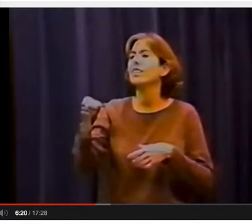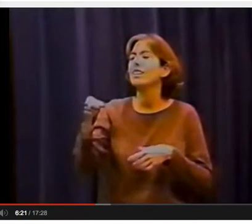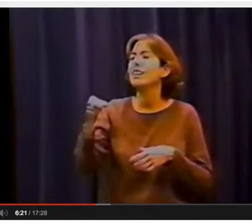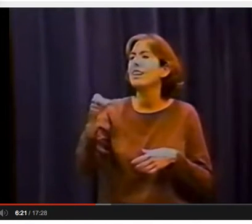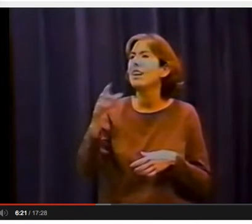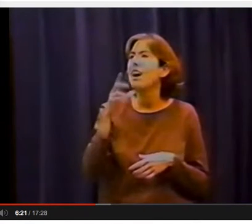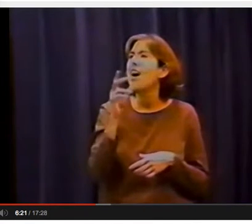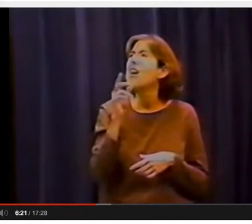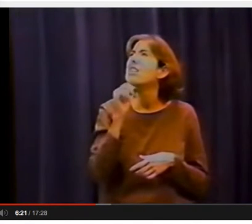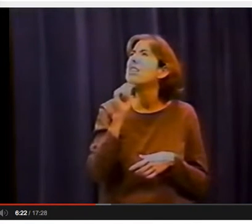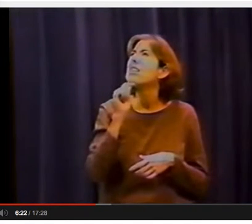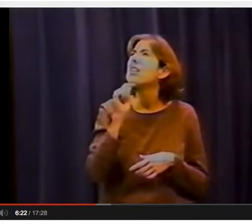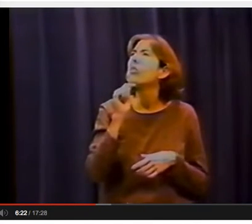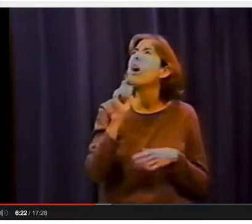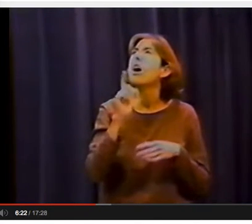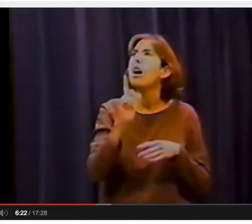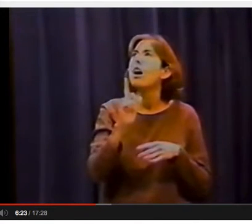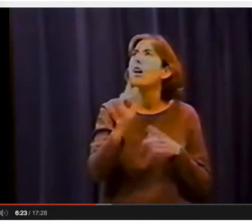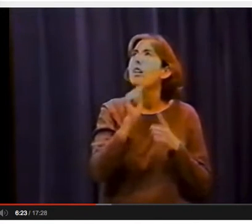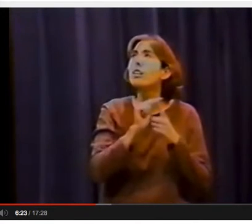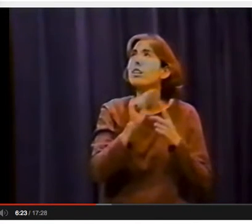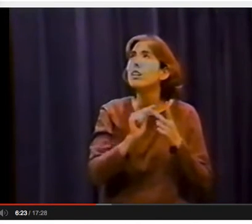present.